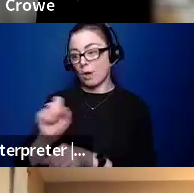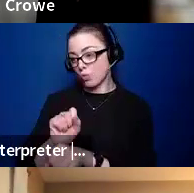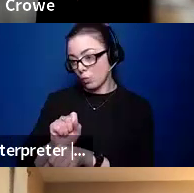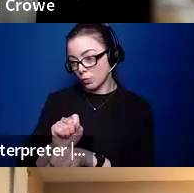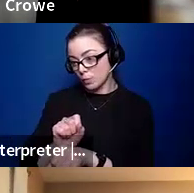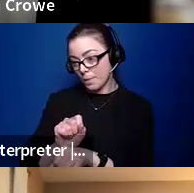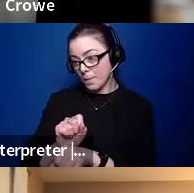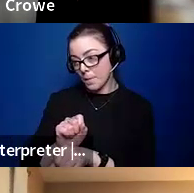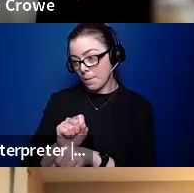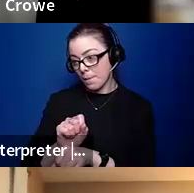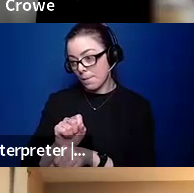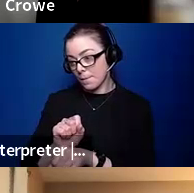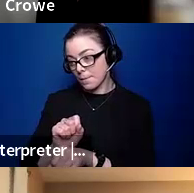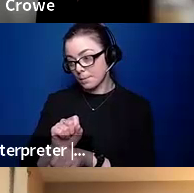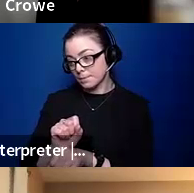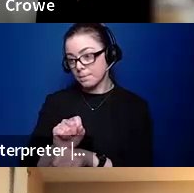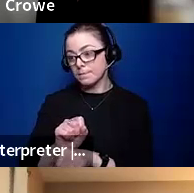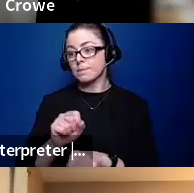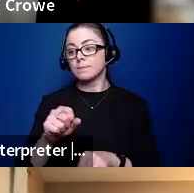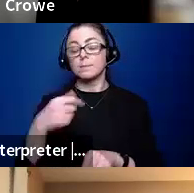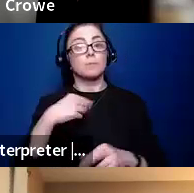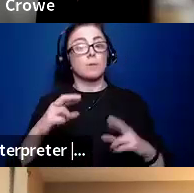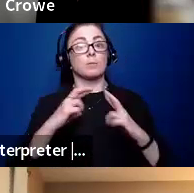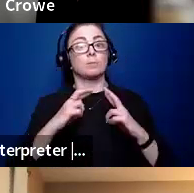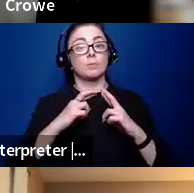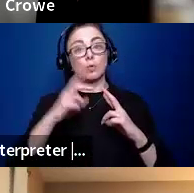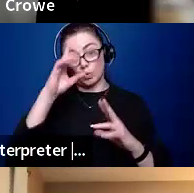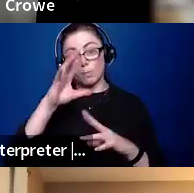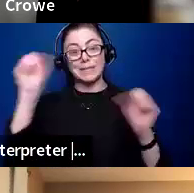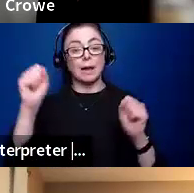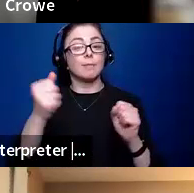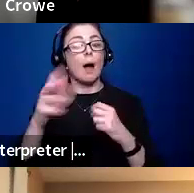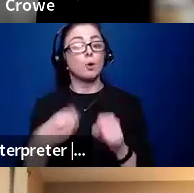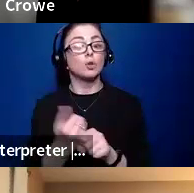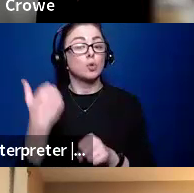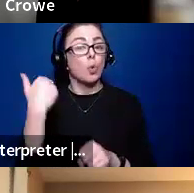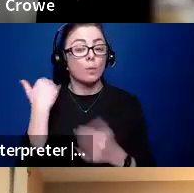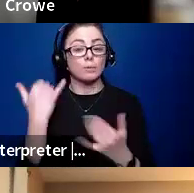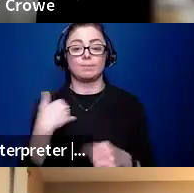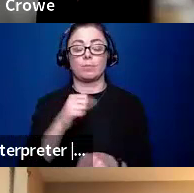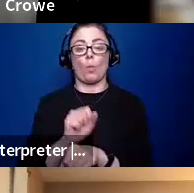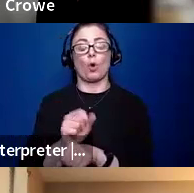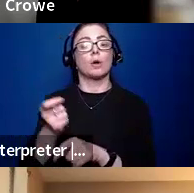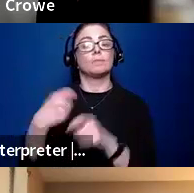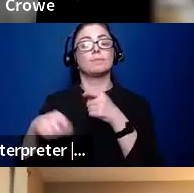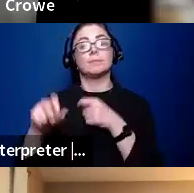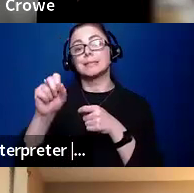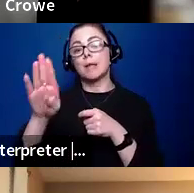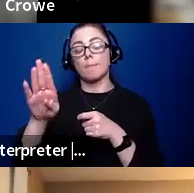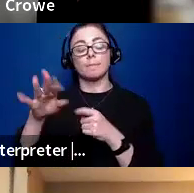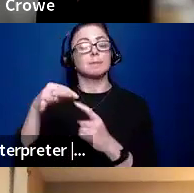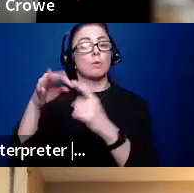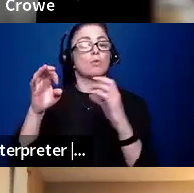to Iowa and I retired as a superintendent a couple of years ago, I now work as just a substitute special ed consultant for the